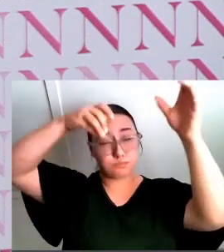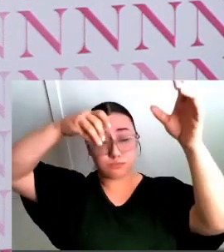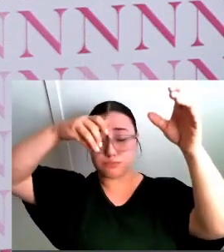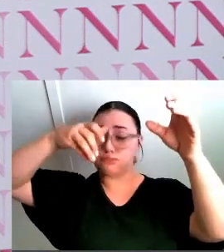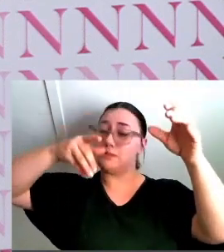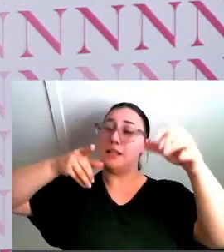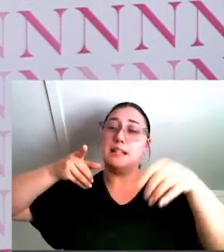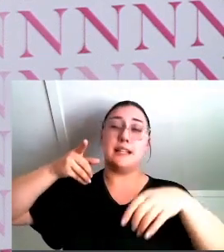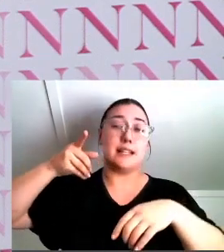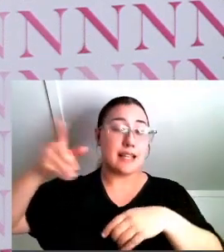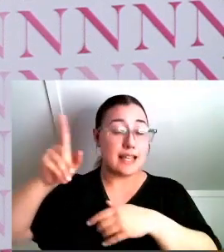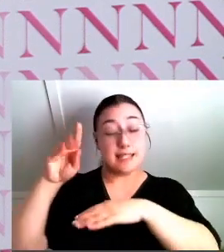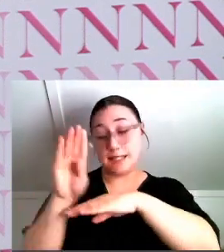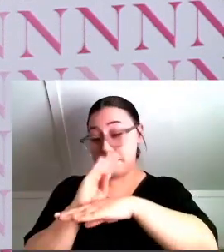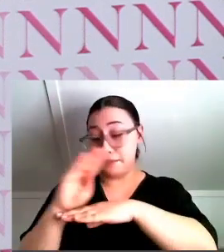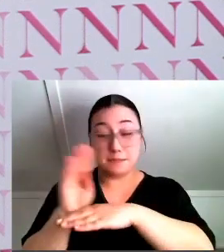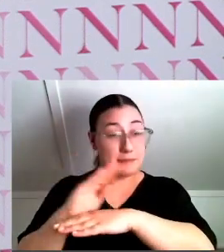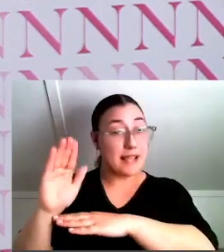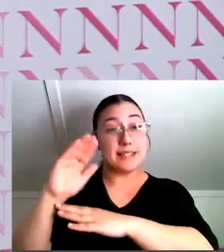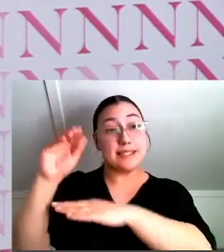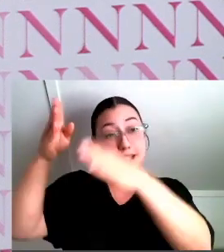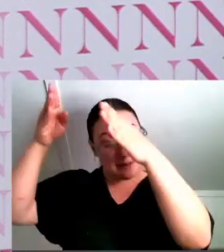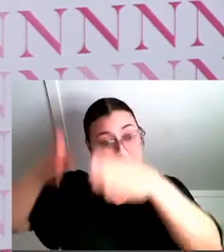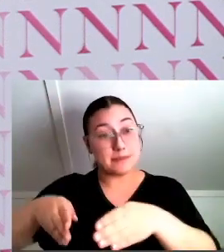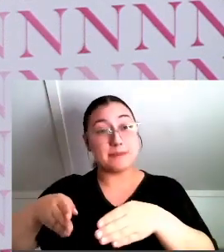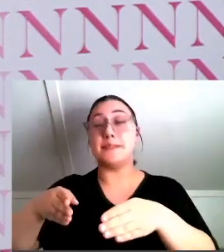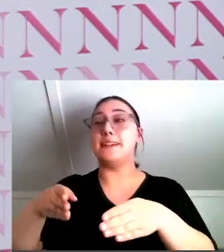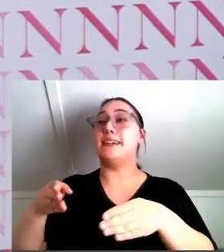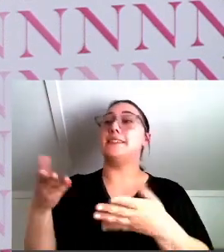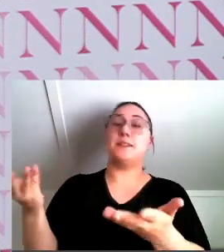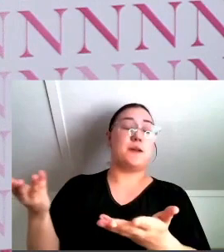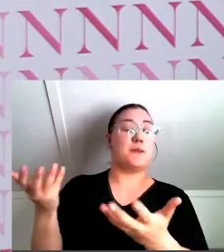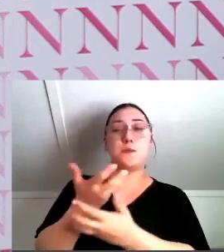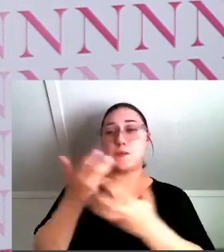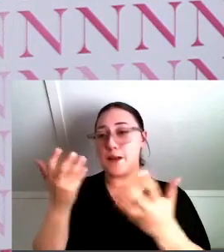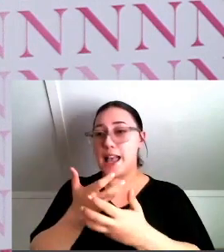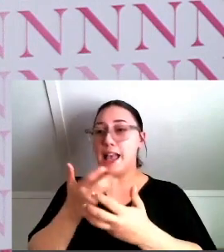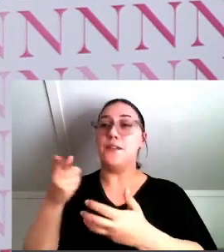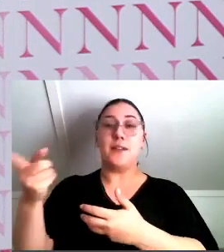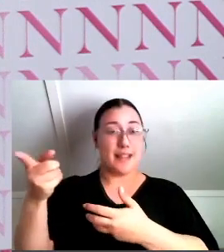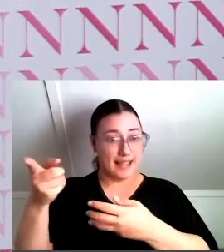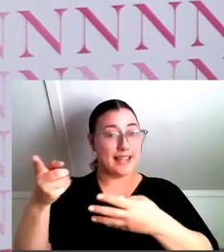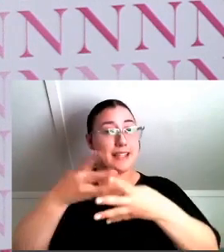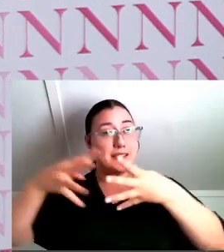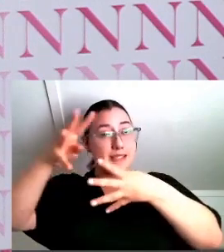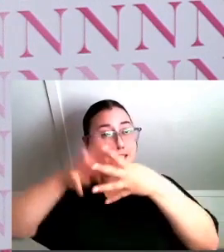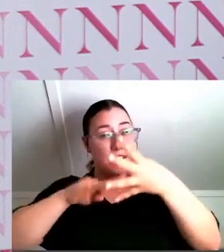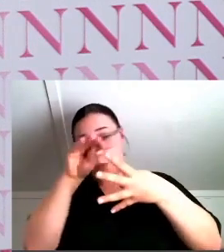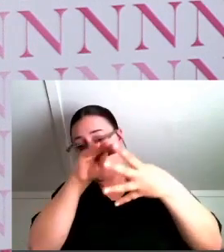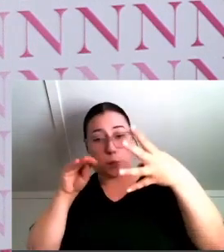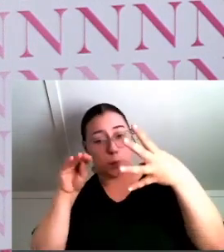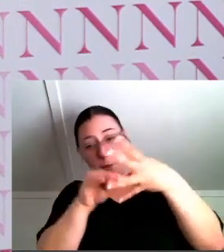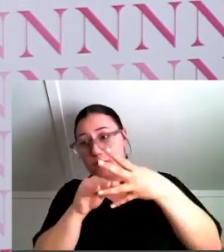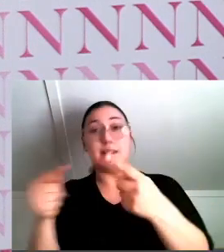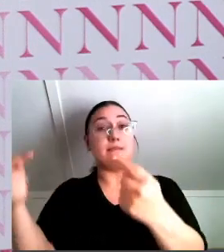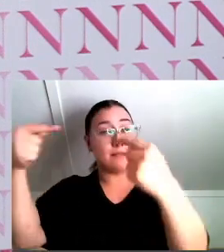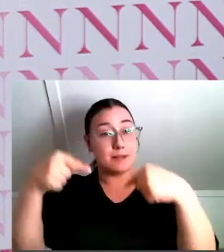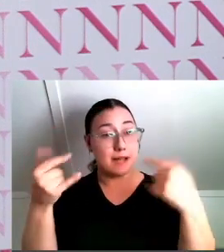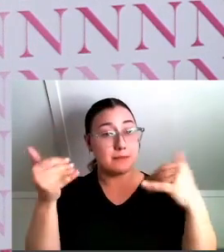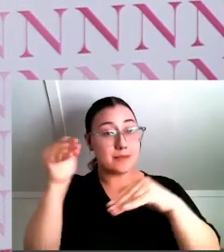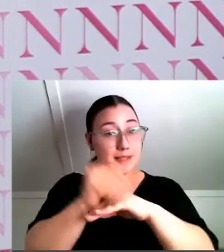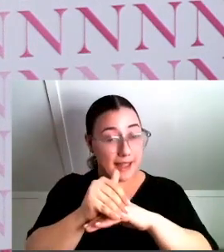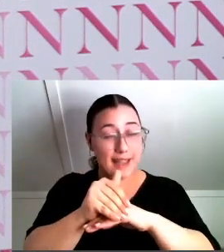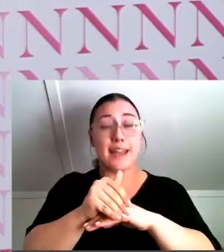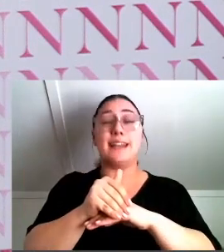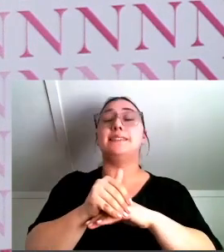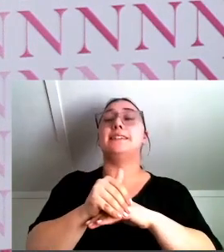and I couldn't think of a better person to bring together both of our years, this and our next. And